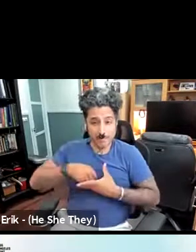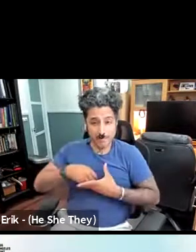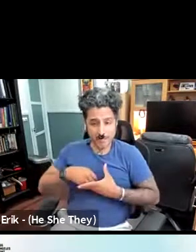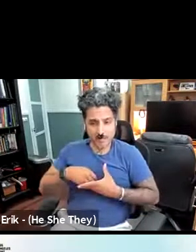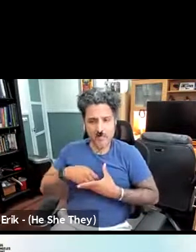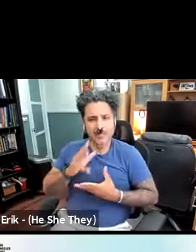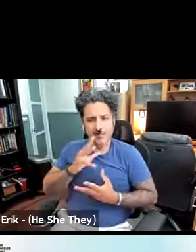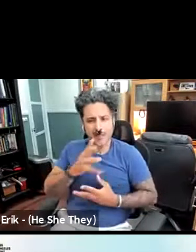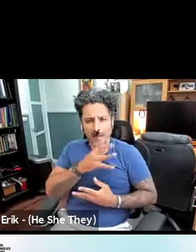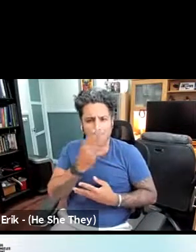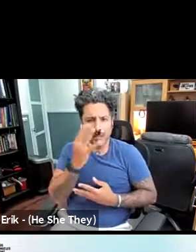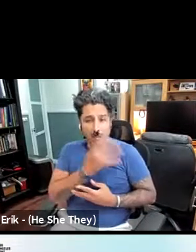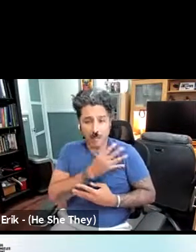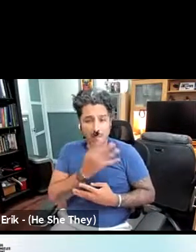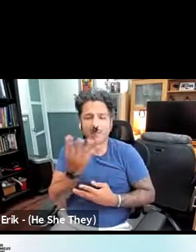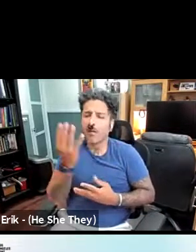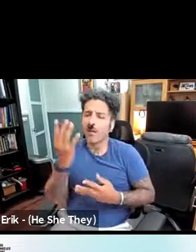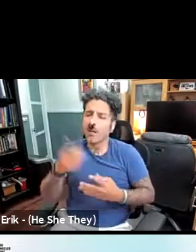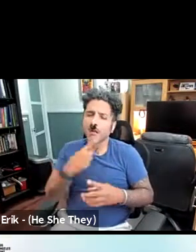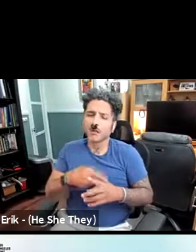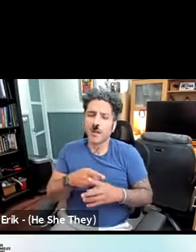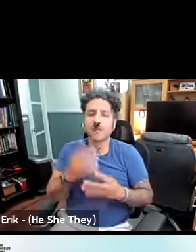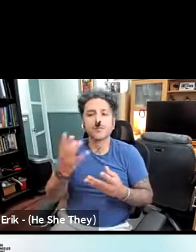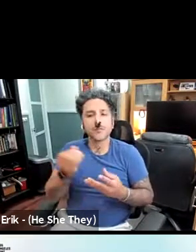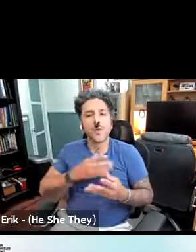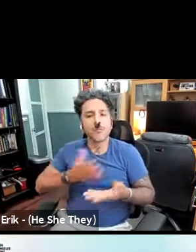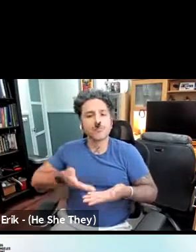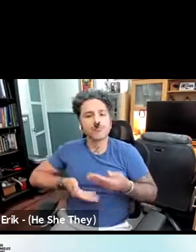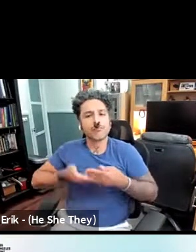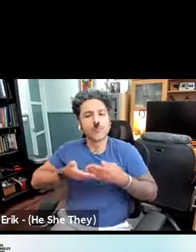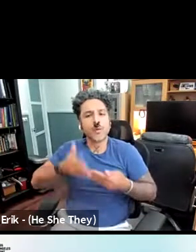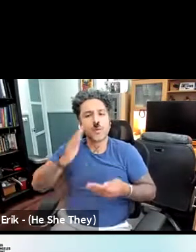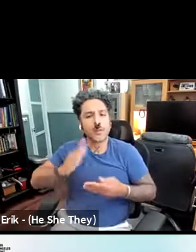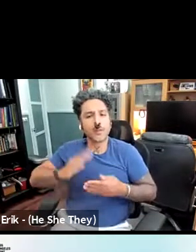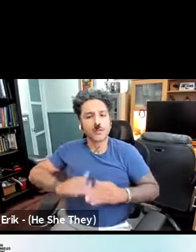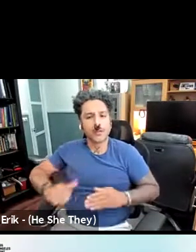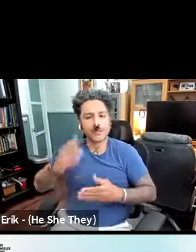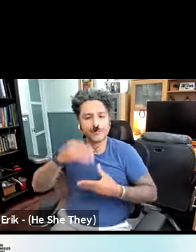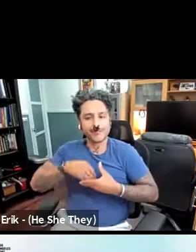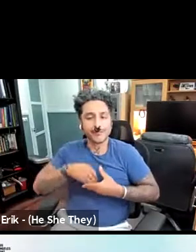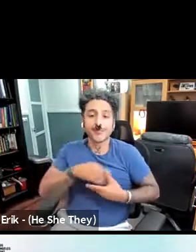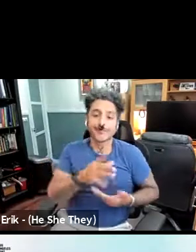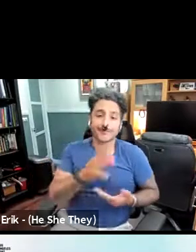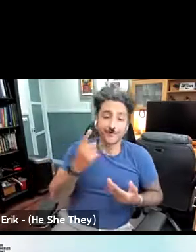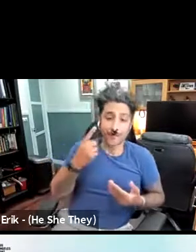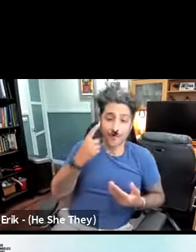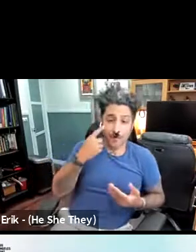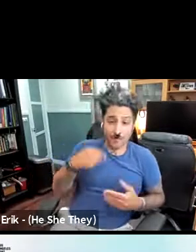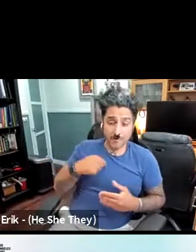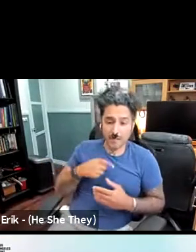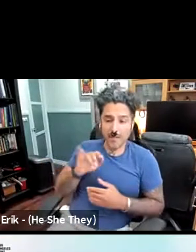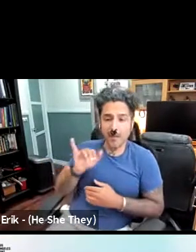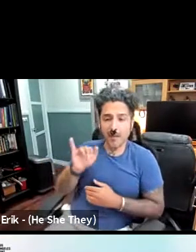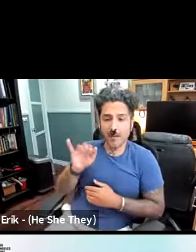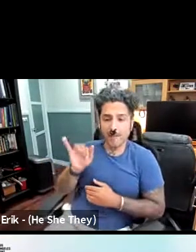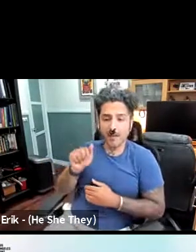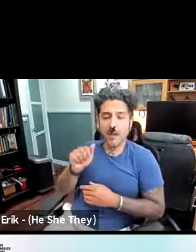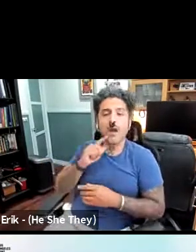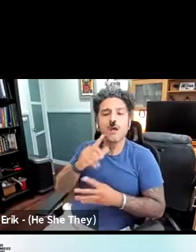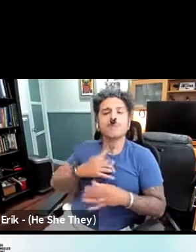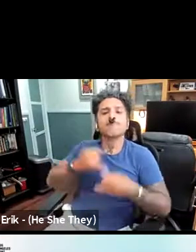Word. And for me, boundaries. Because I'm someone who's been well outside